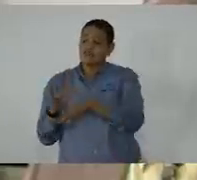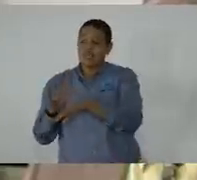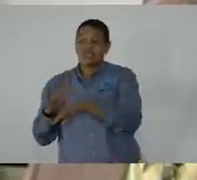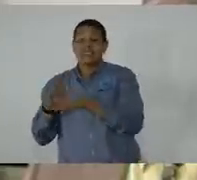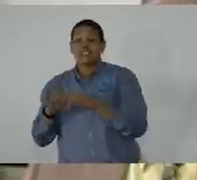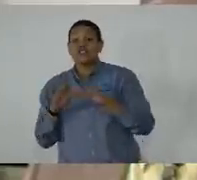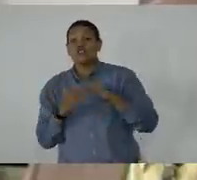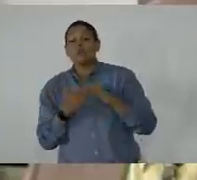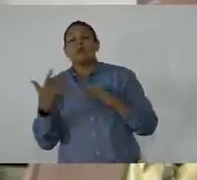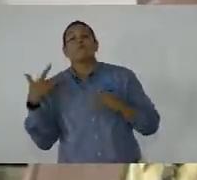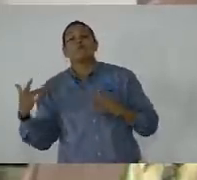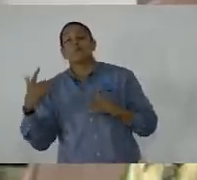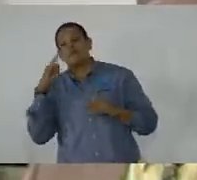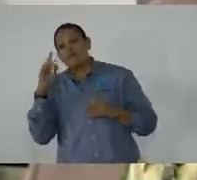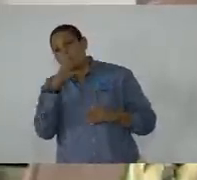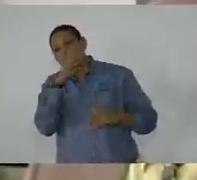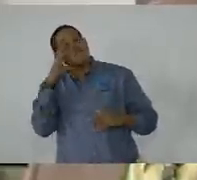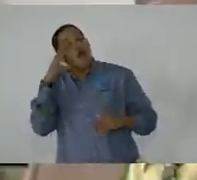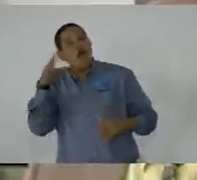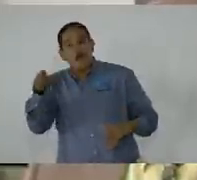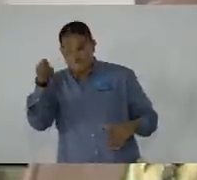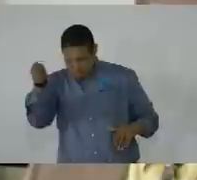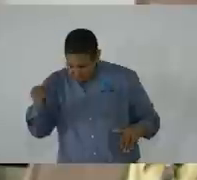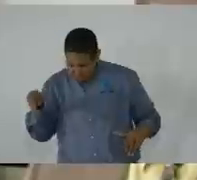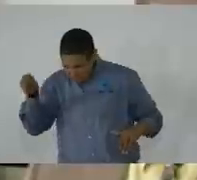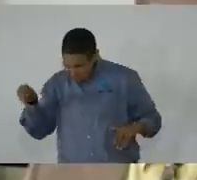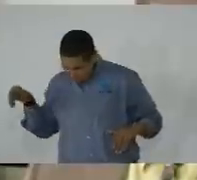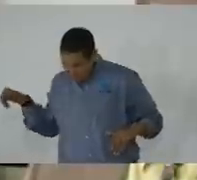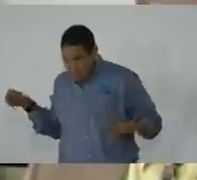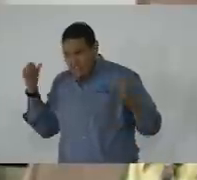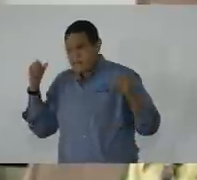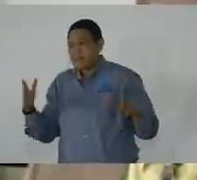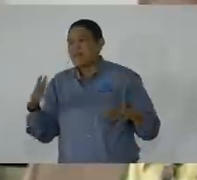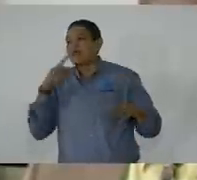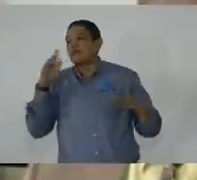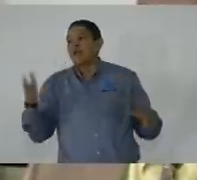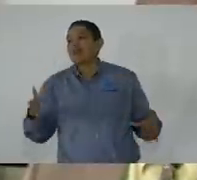country with the most